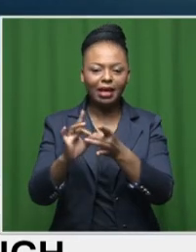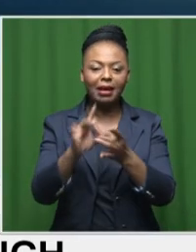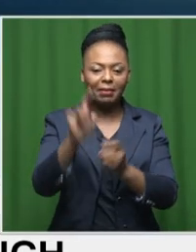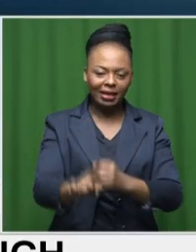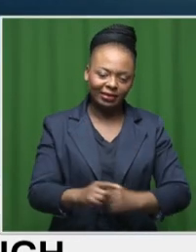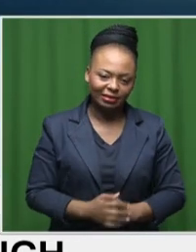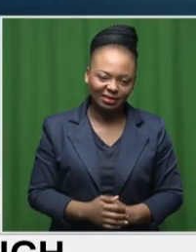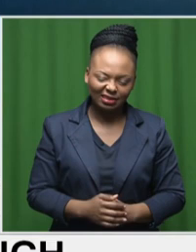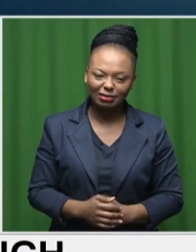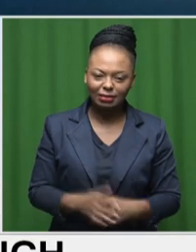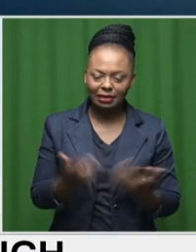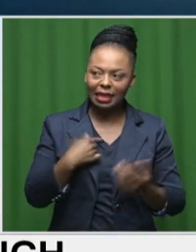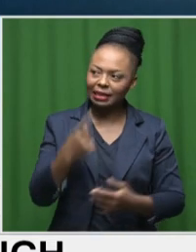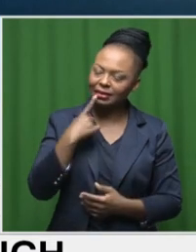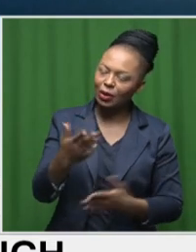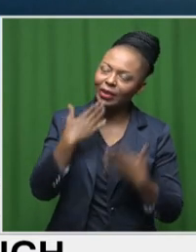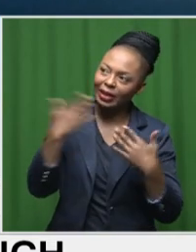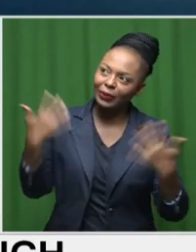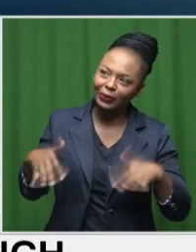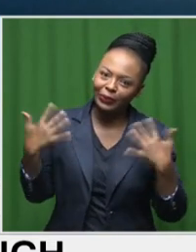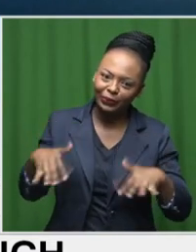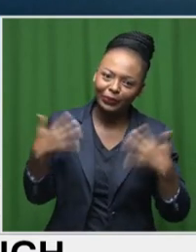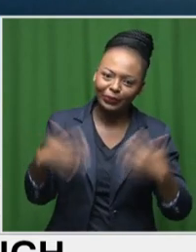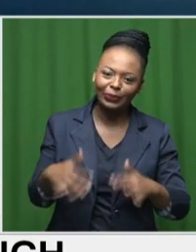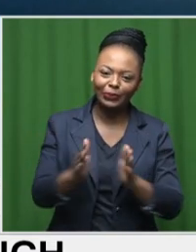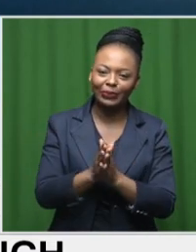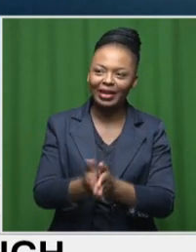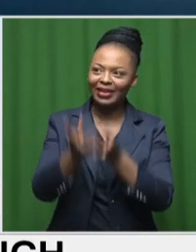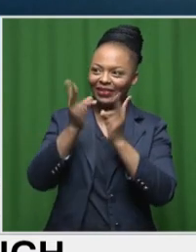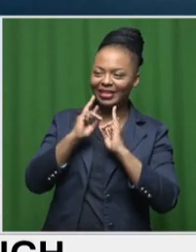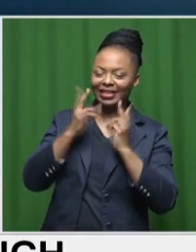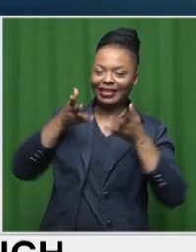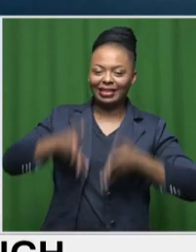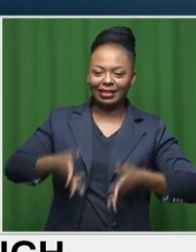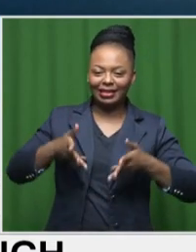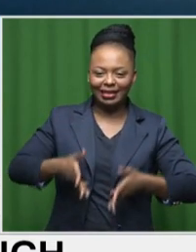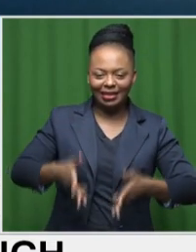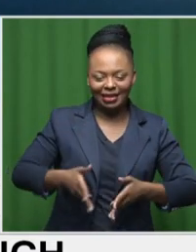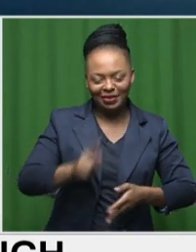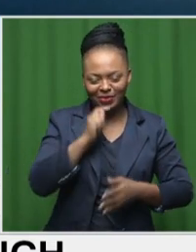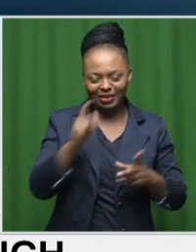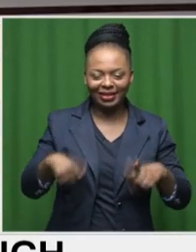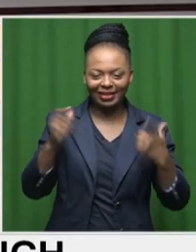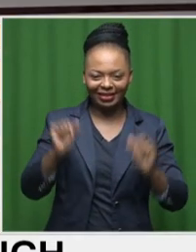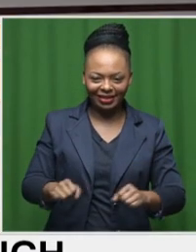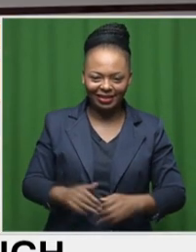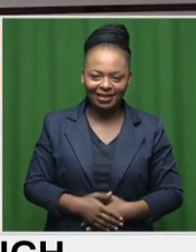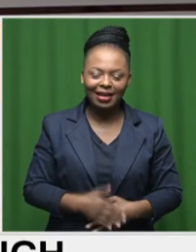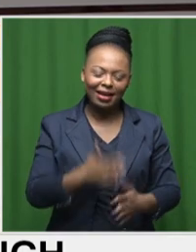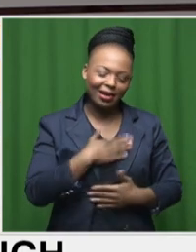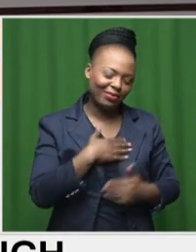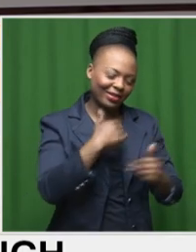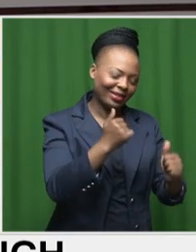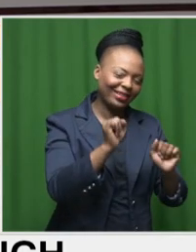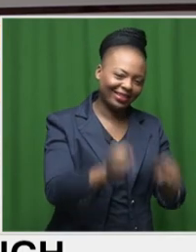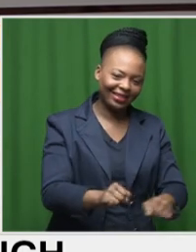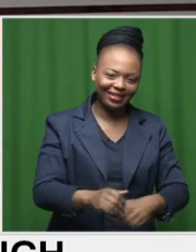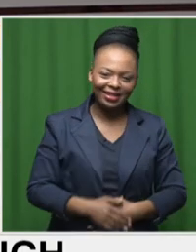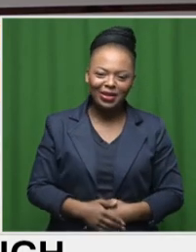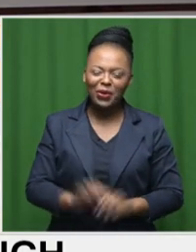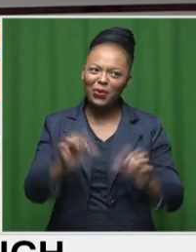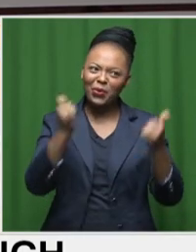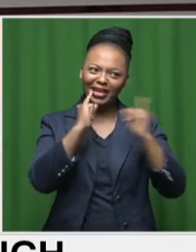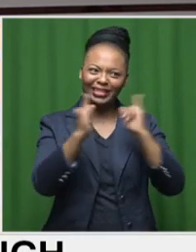I really must say thank you so much for stopping by and gracing us here this morning. Oh, it's an honor and pleasure, and you are a great